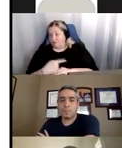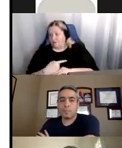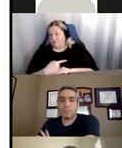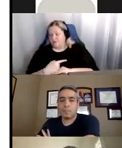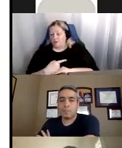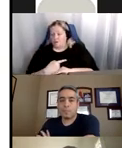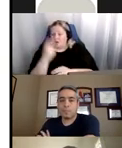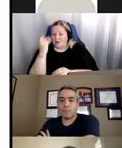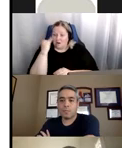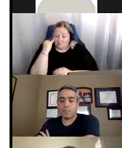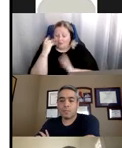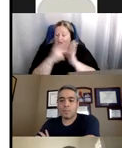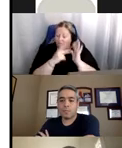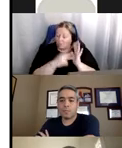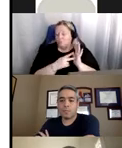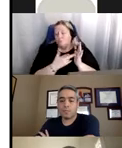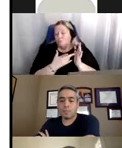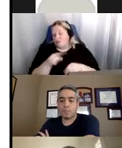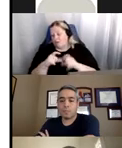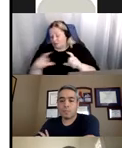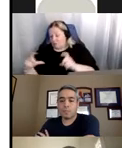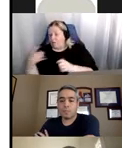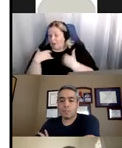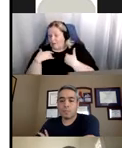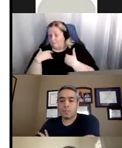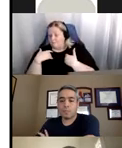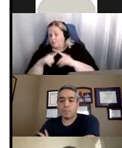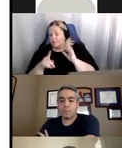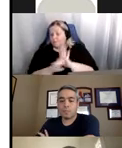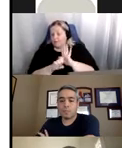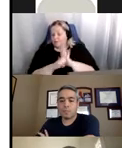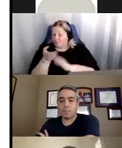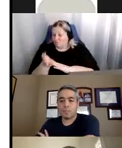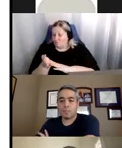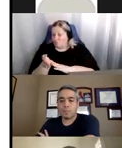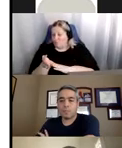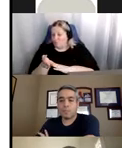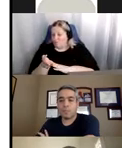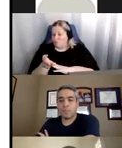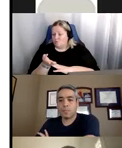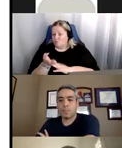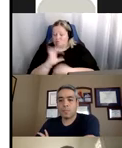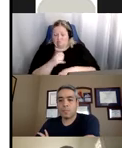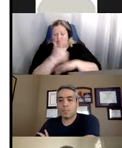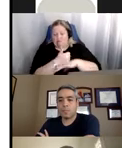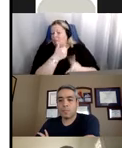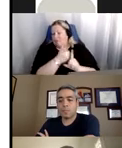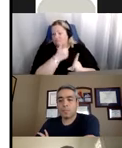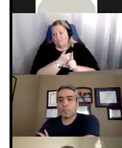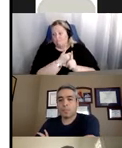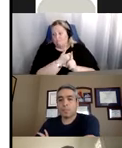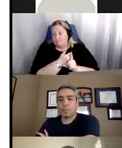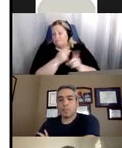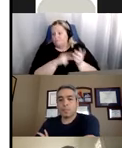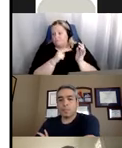iPads and iPhones and other tablets. But the example list shown here is a standalone communication system, meaning